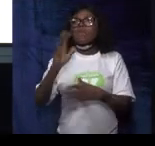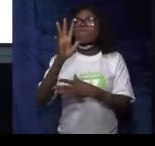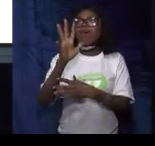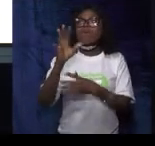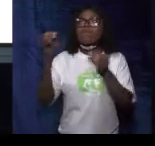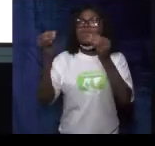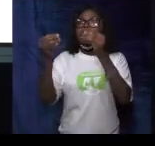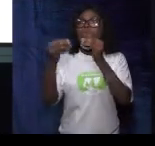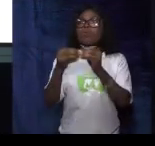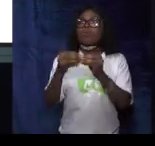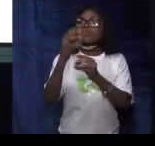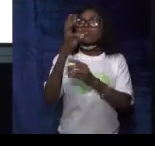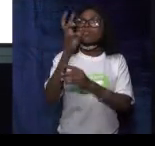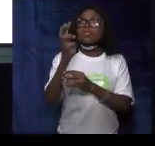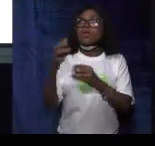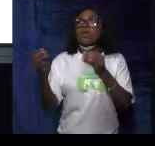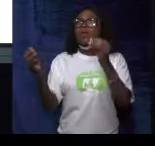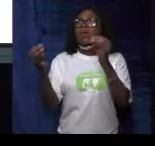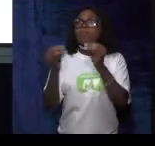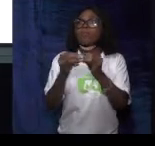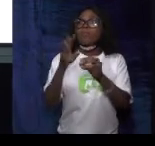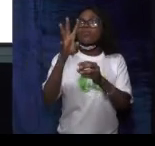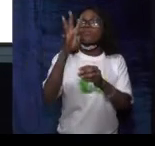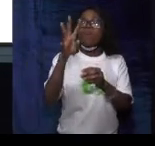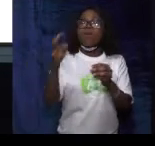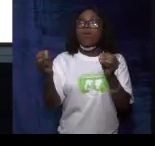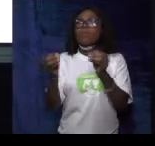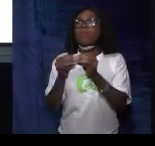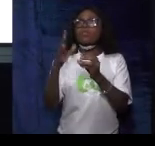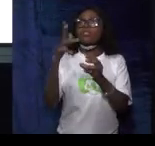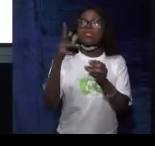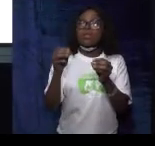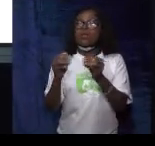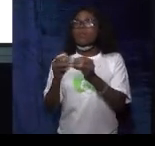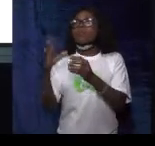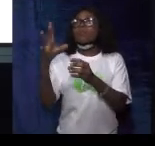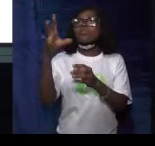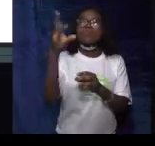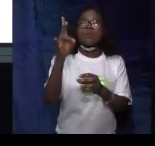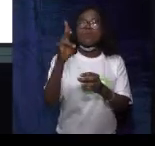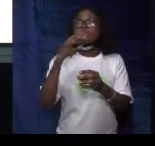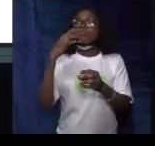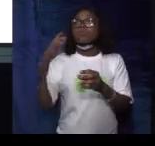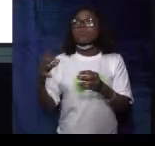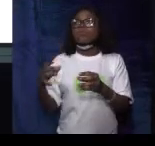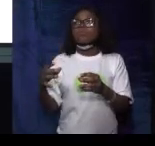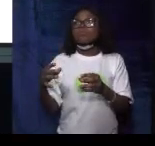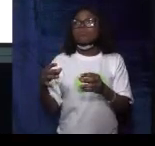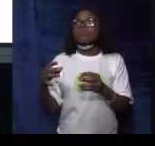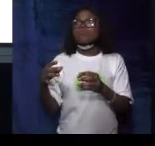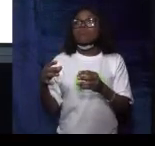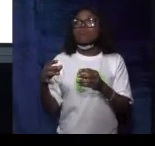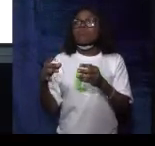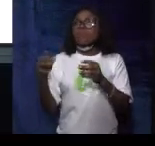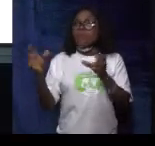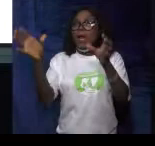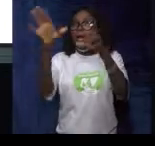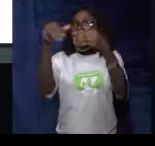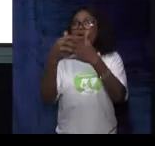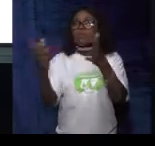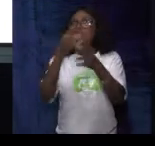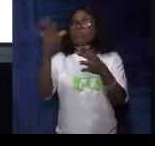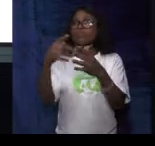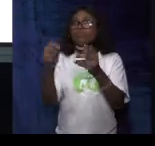plus 6 plus 4 plus 3 plus 7, you get 11. 5 plus